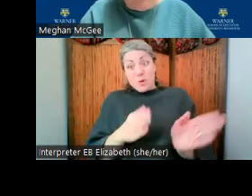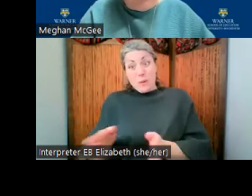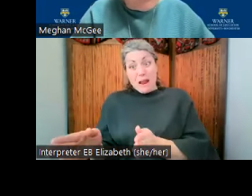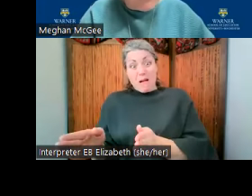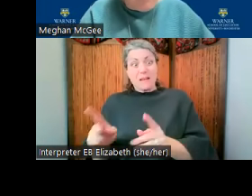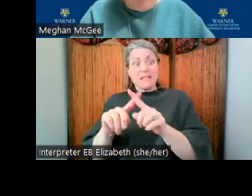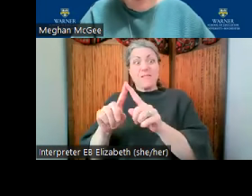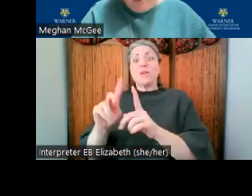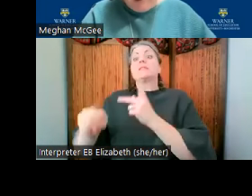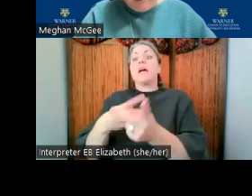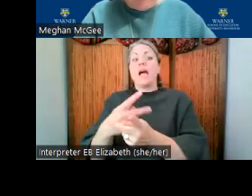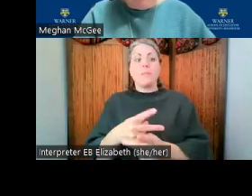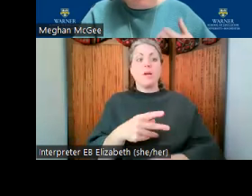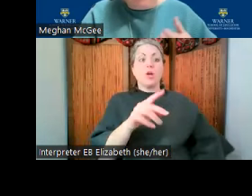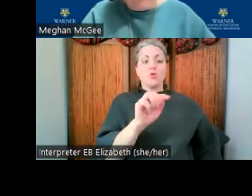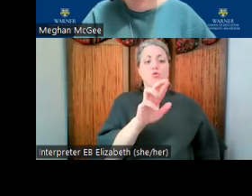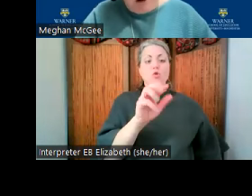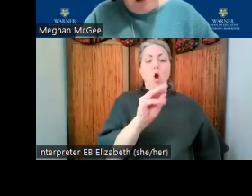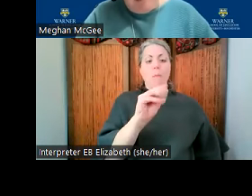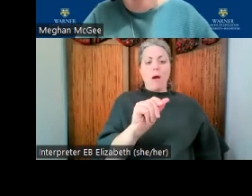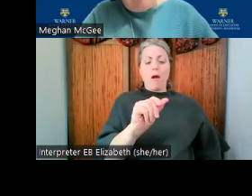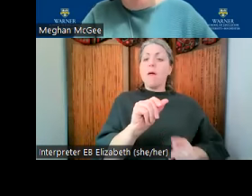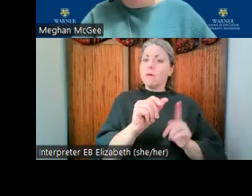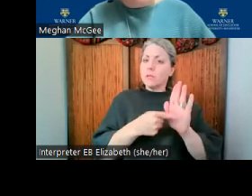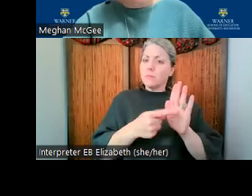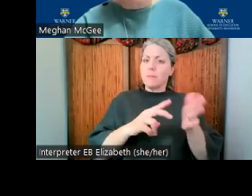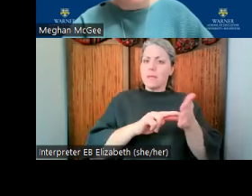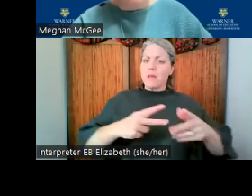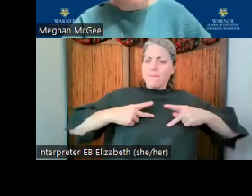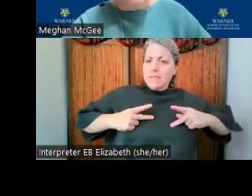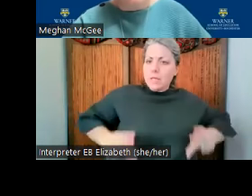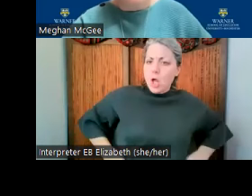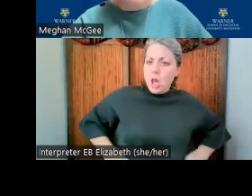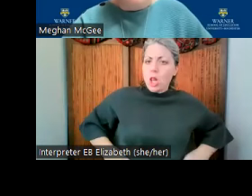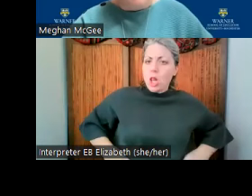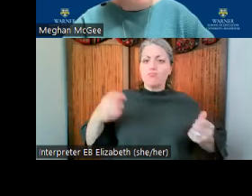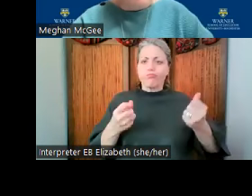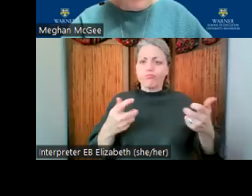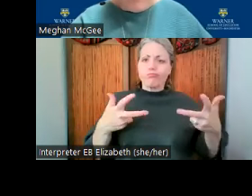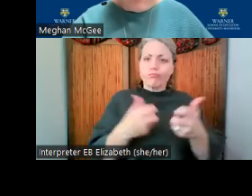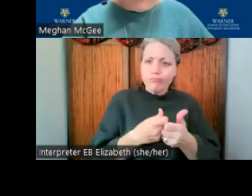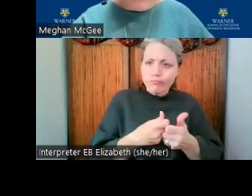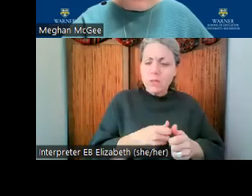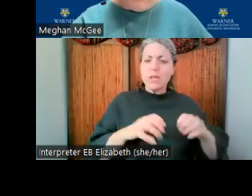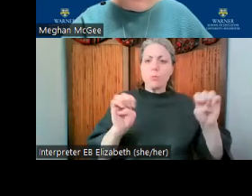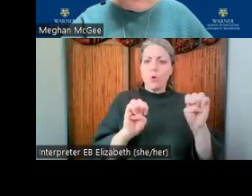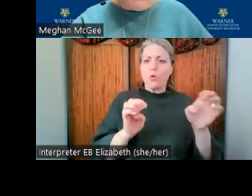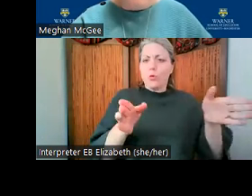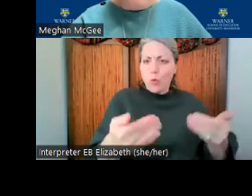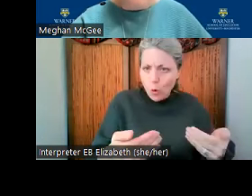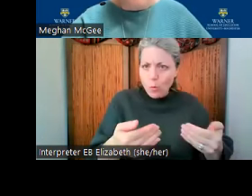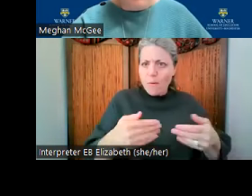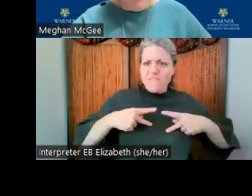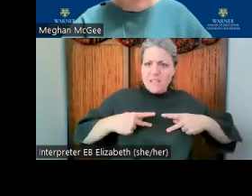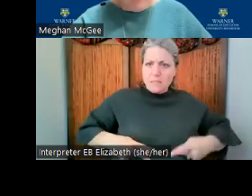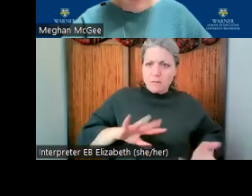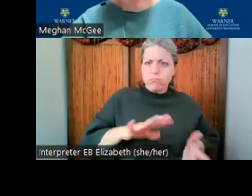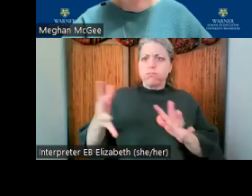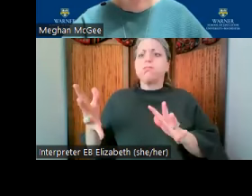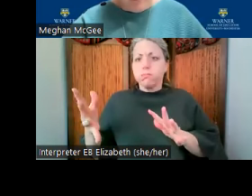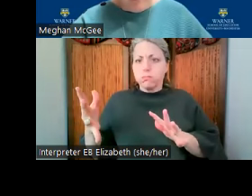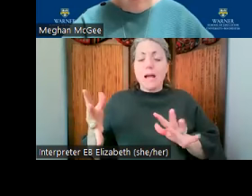procedures, emergency room responses to physical trauma from accidents and such. That is not what we're talking about today. We're talking